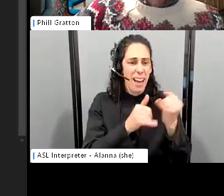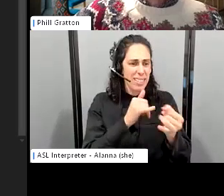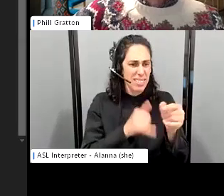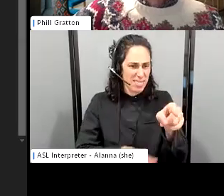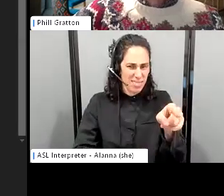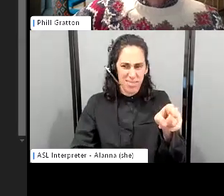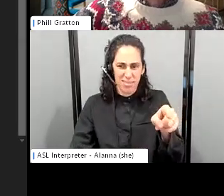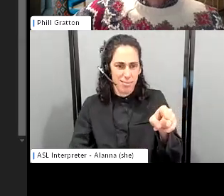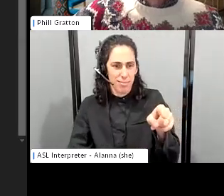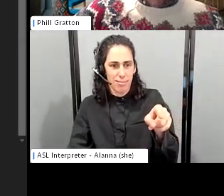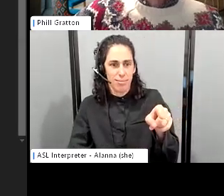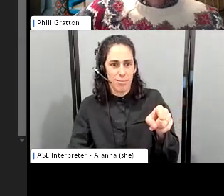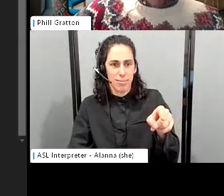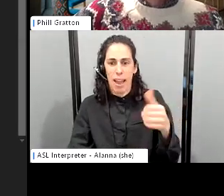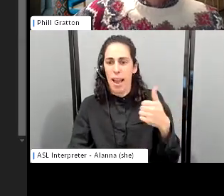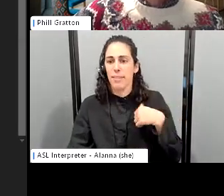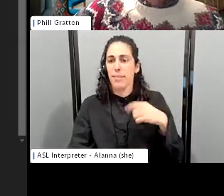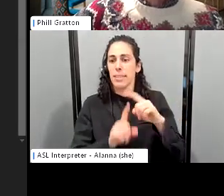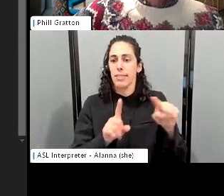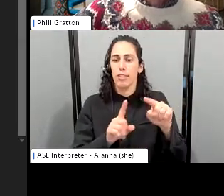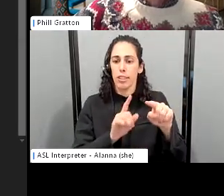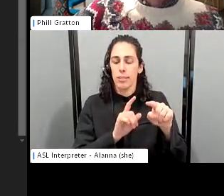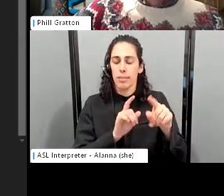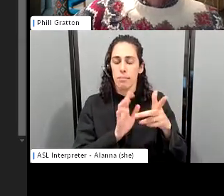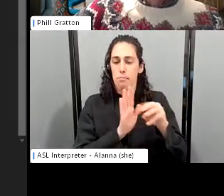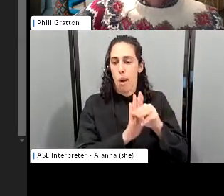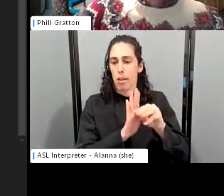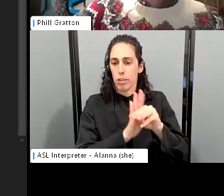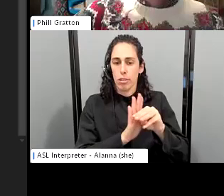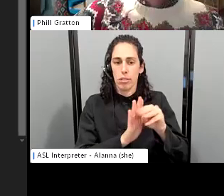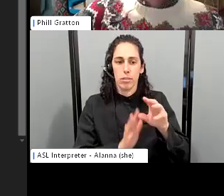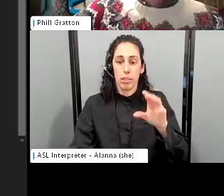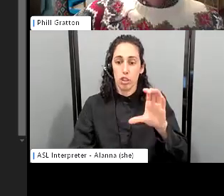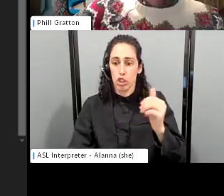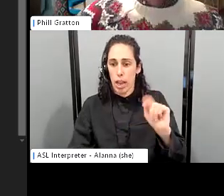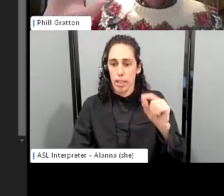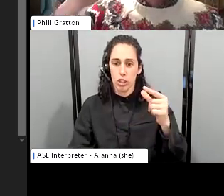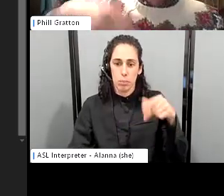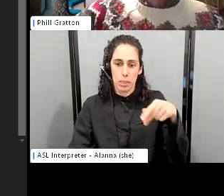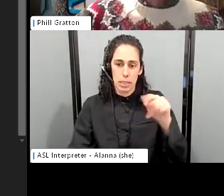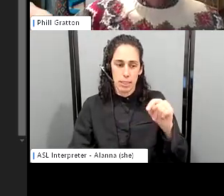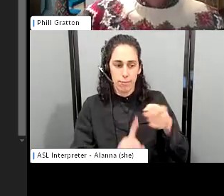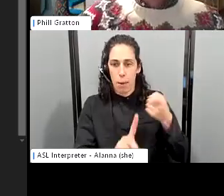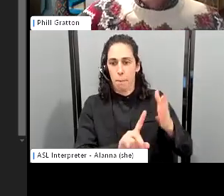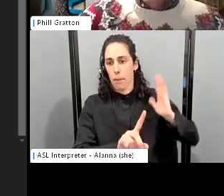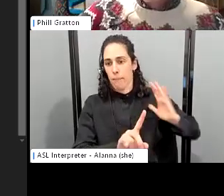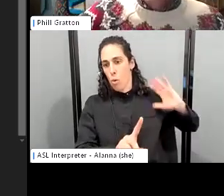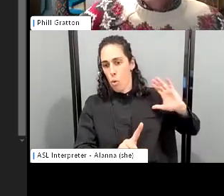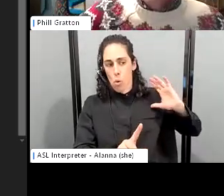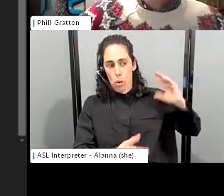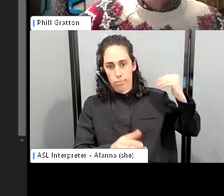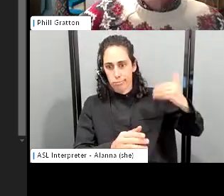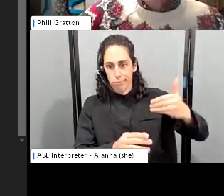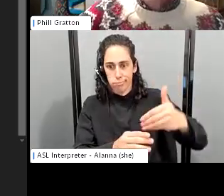it gives you these different types of options. These older models and the newer models. But, I would say you don't have to worry about